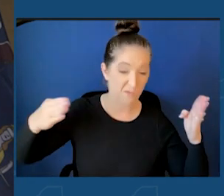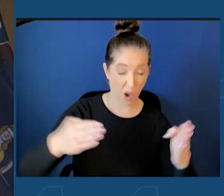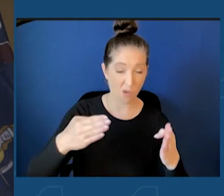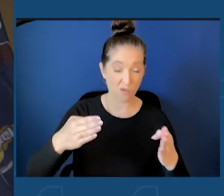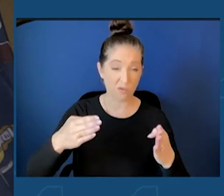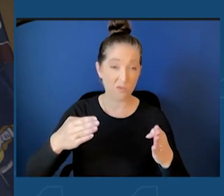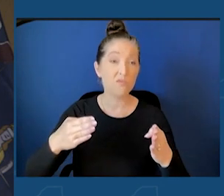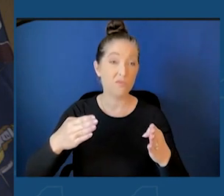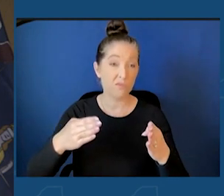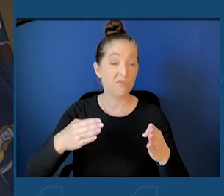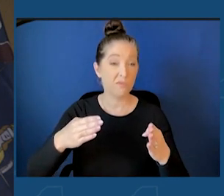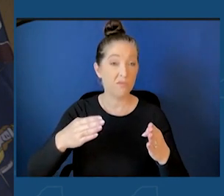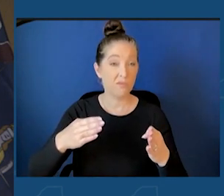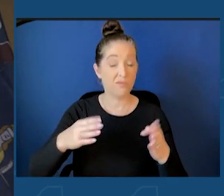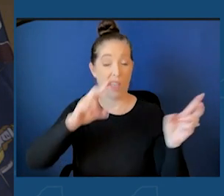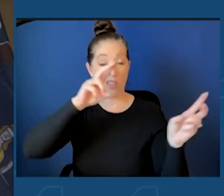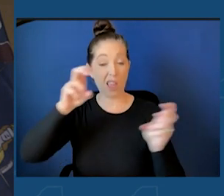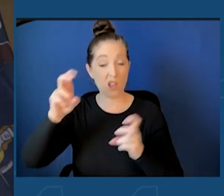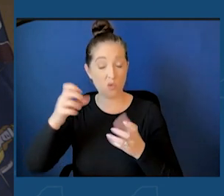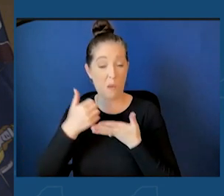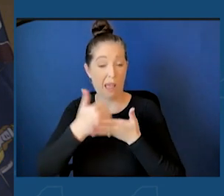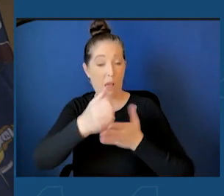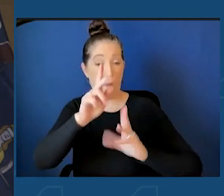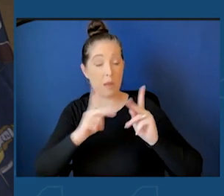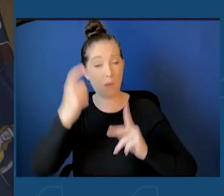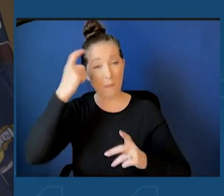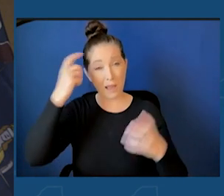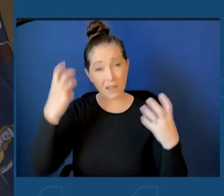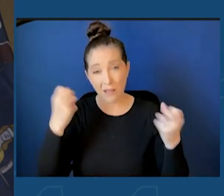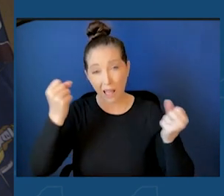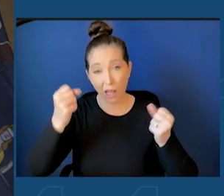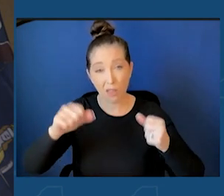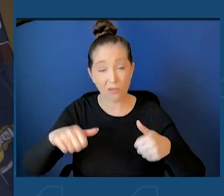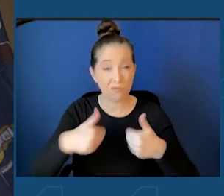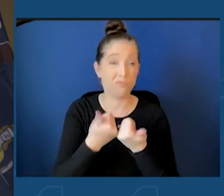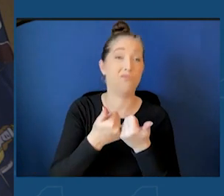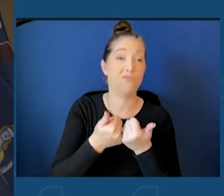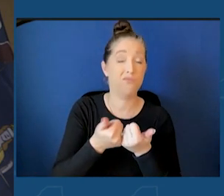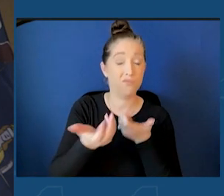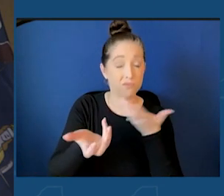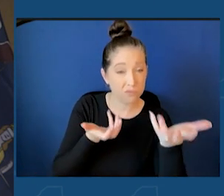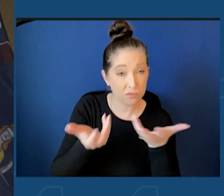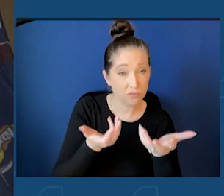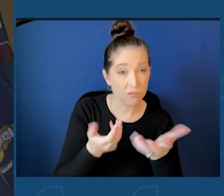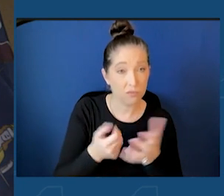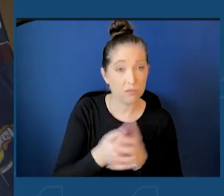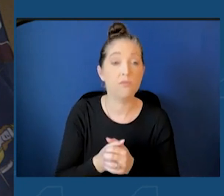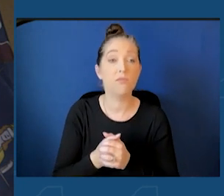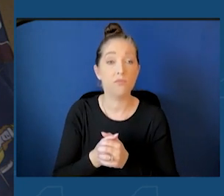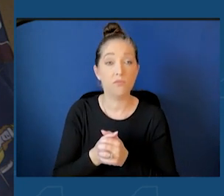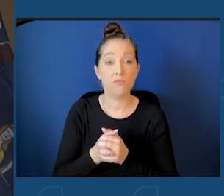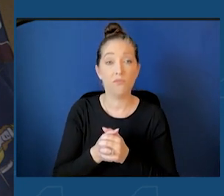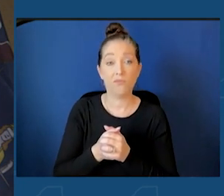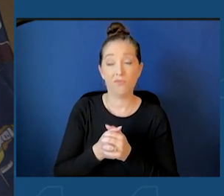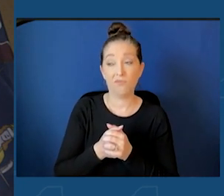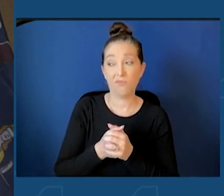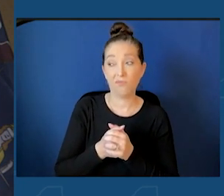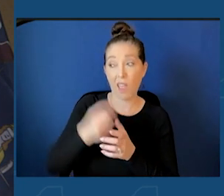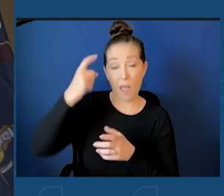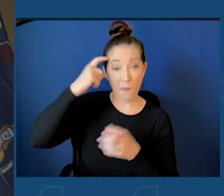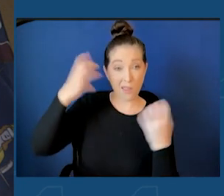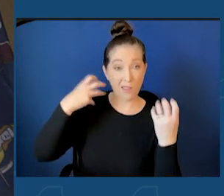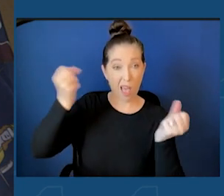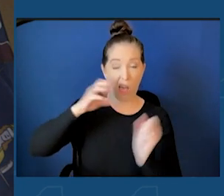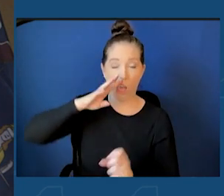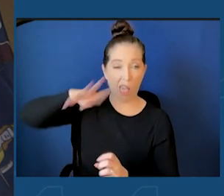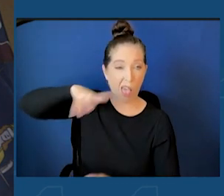of helping people deal with mental health challenges. So I have said the era of ignoring mental health is over,